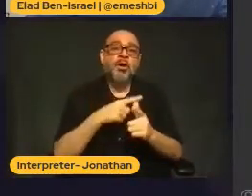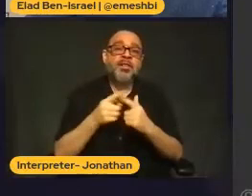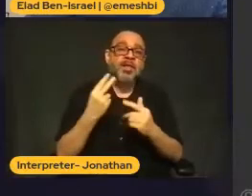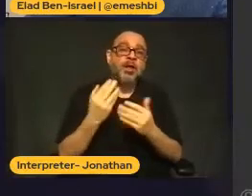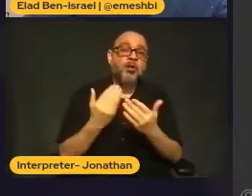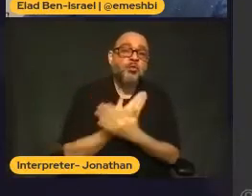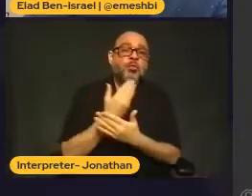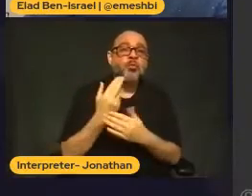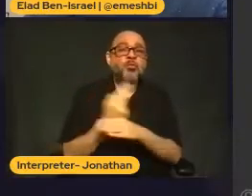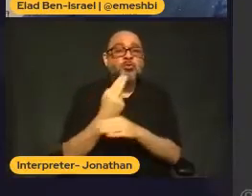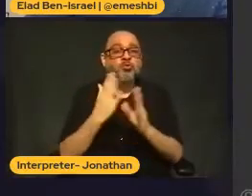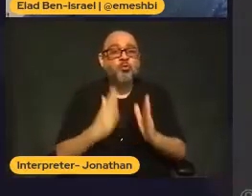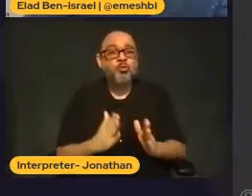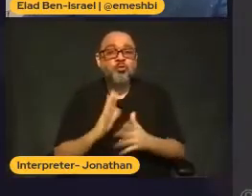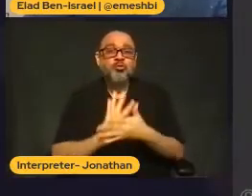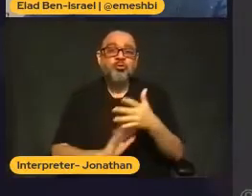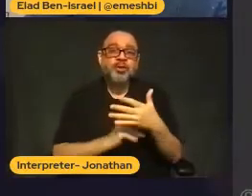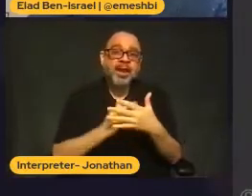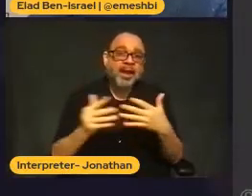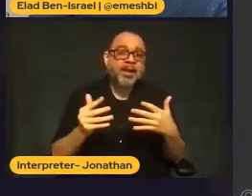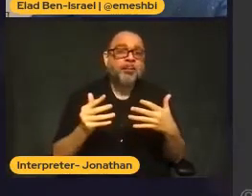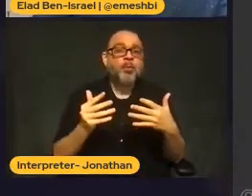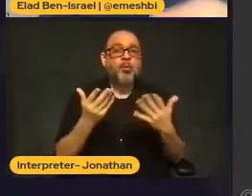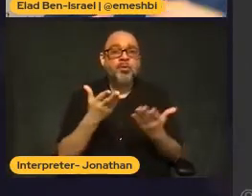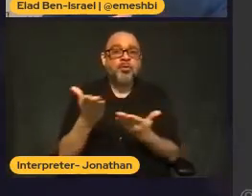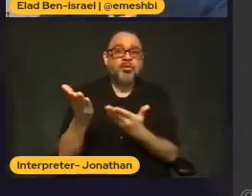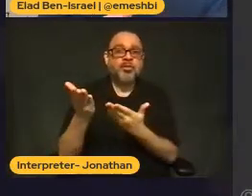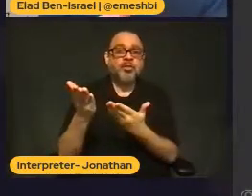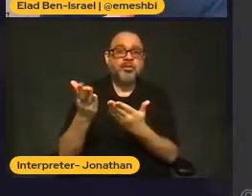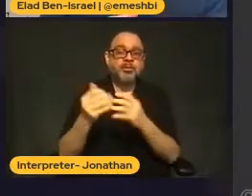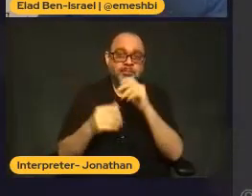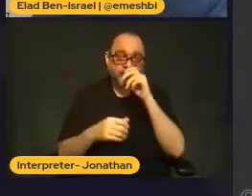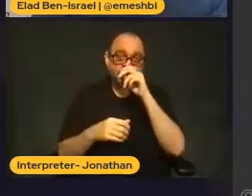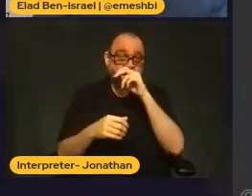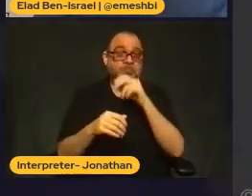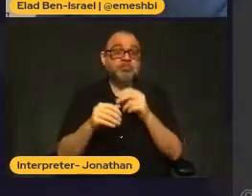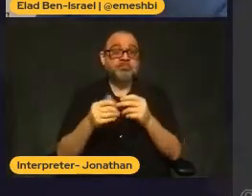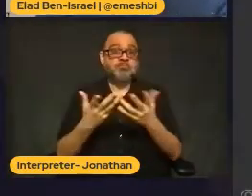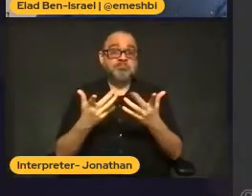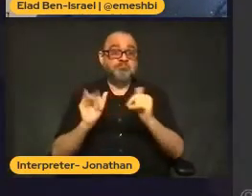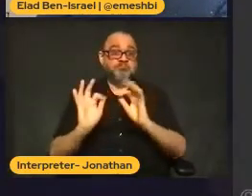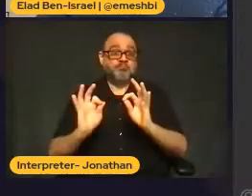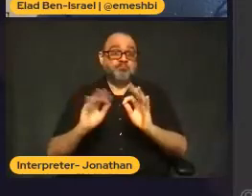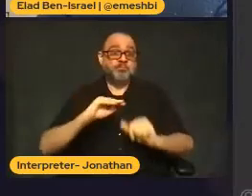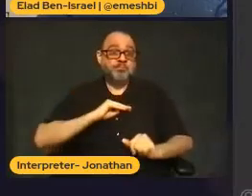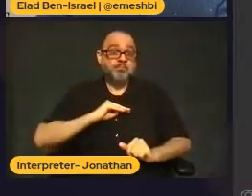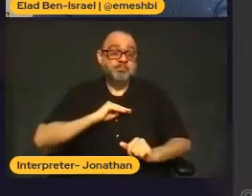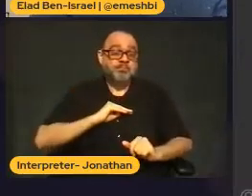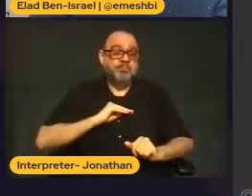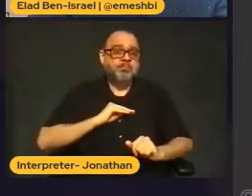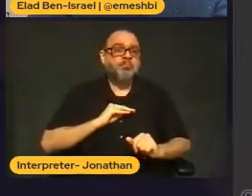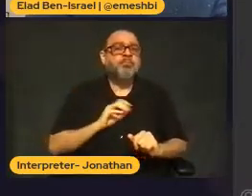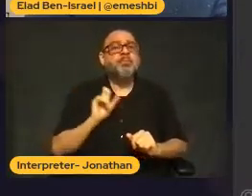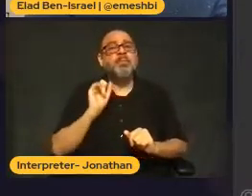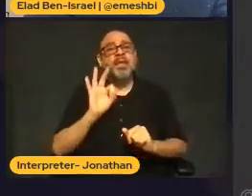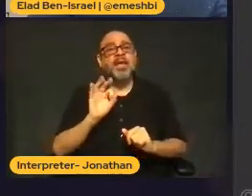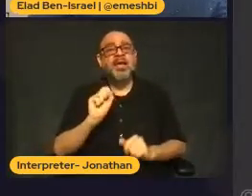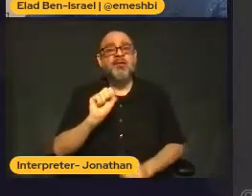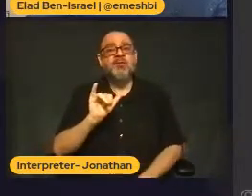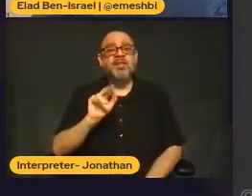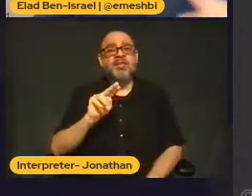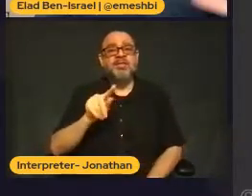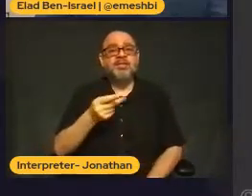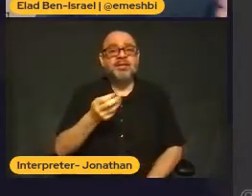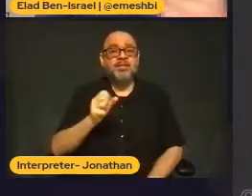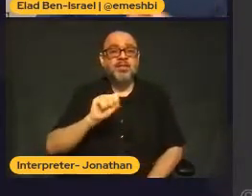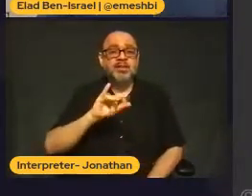this user table, and that's it. And I guess if I synthesize my CDK application, we should be